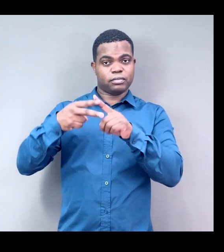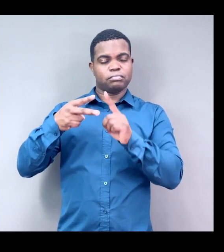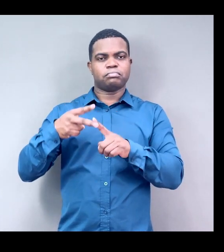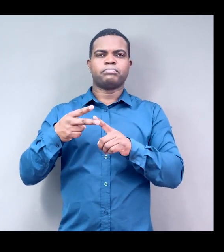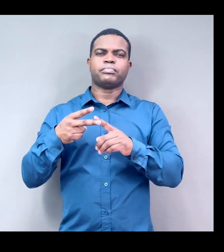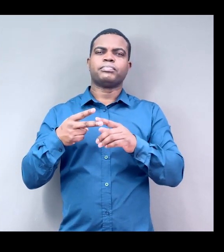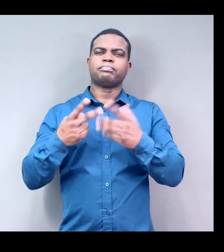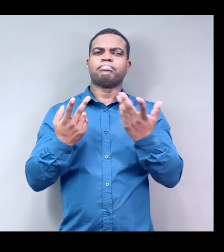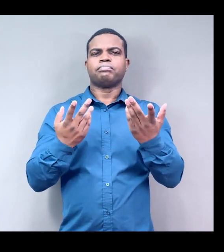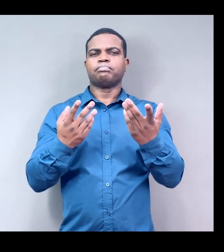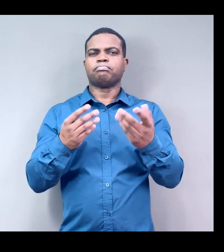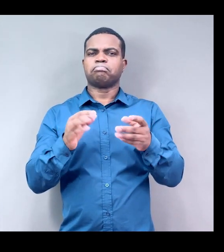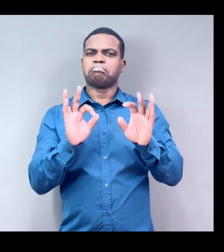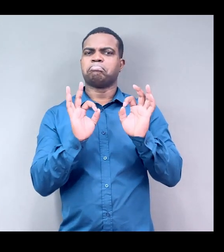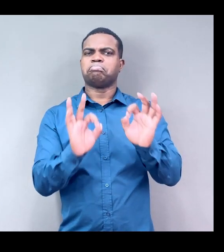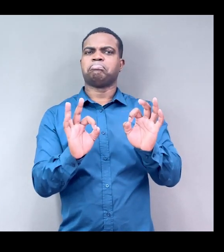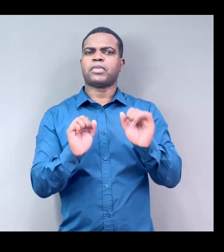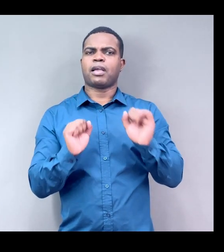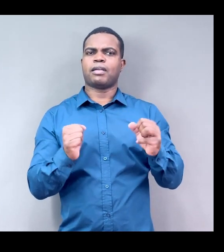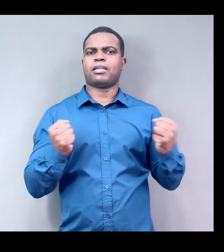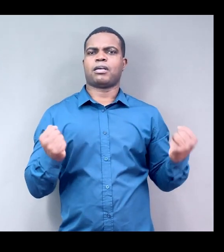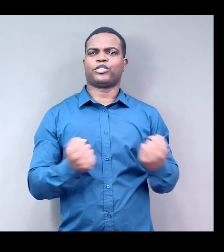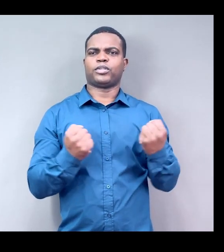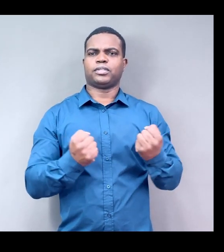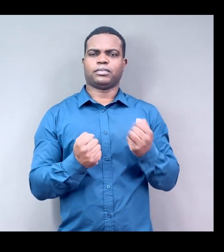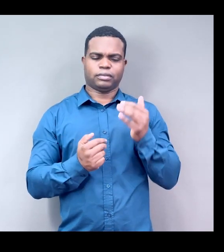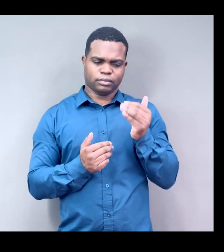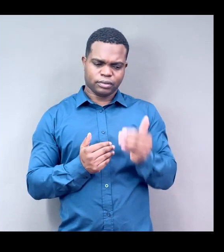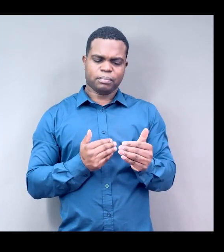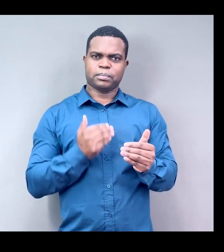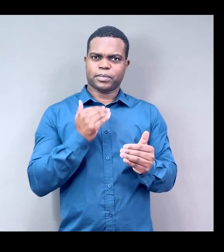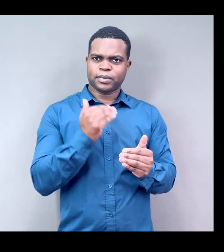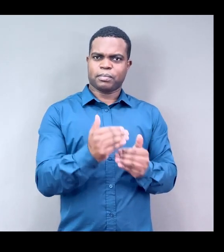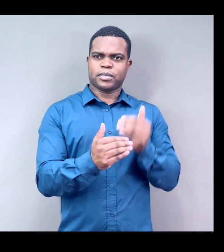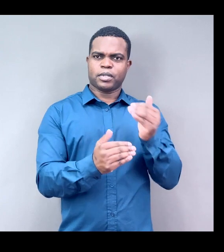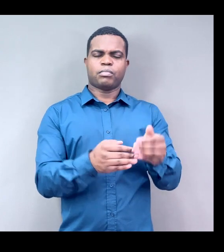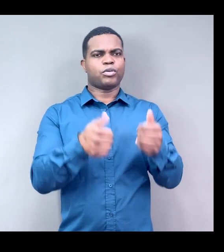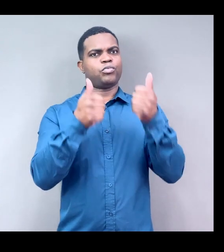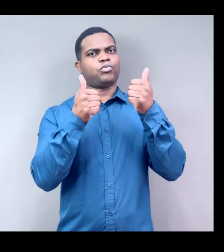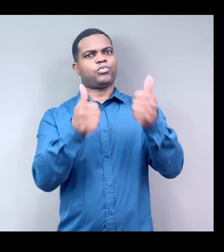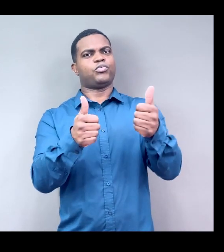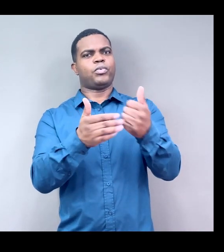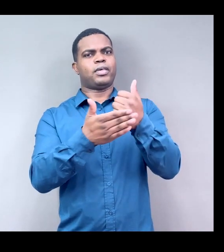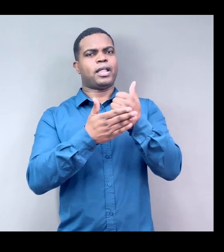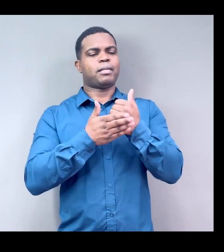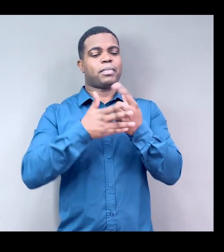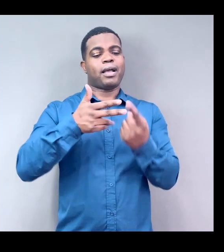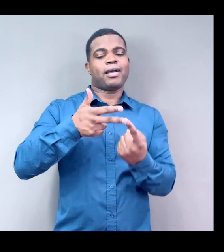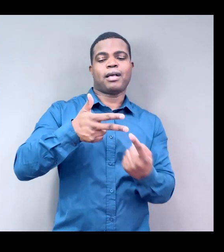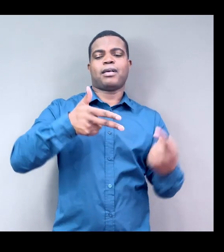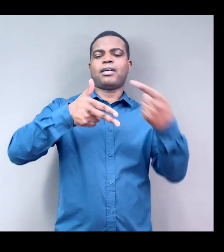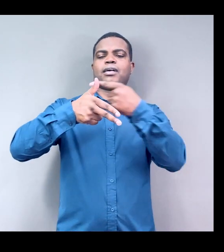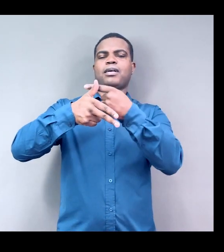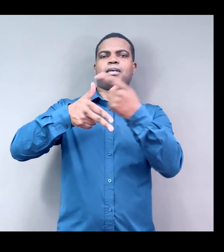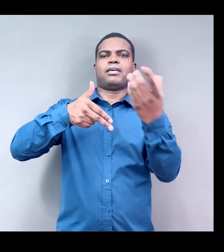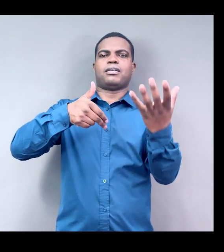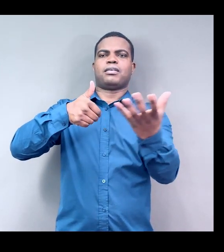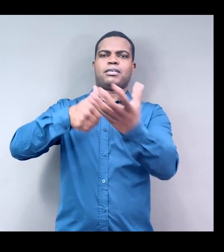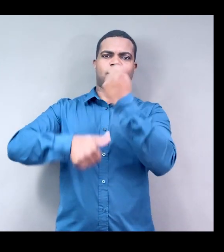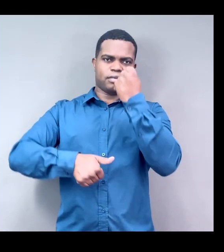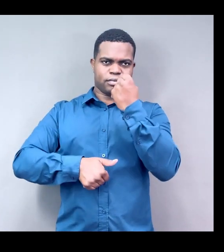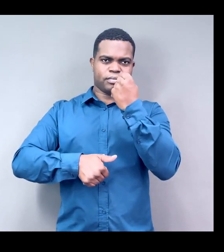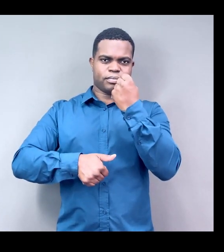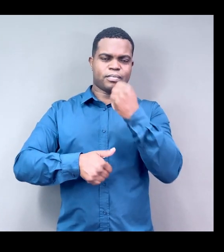these objectives look like it's a good actionable steps